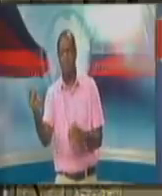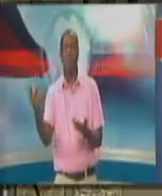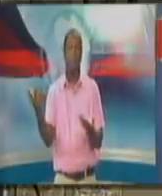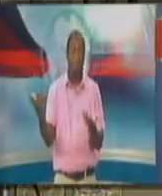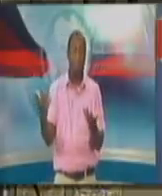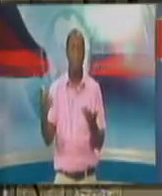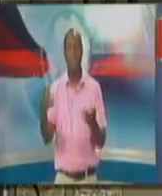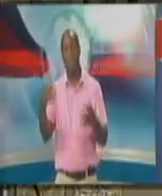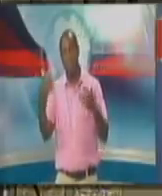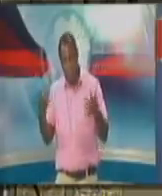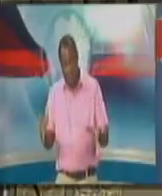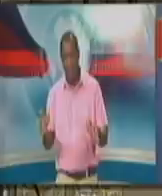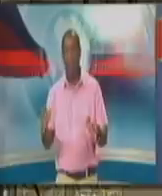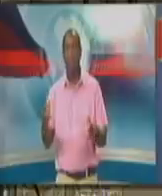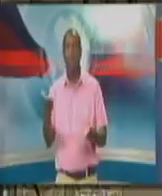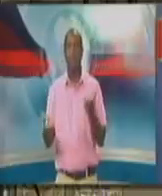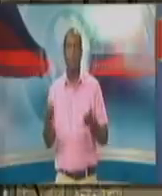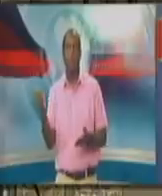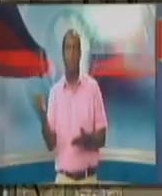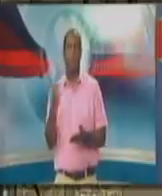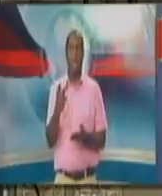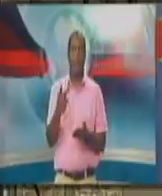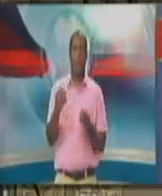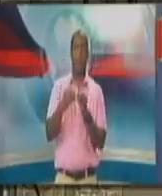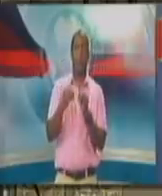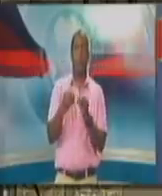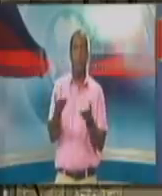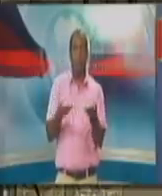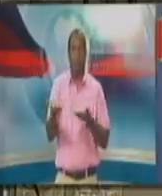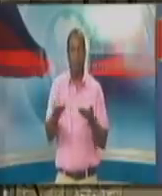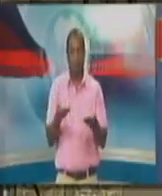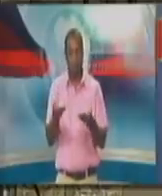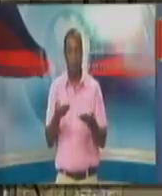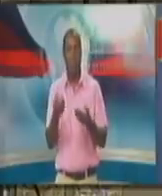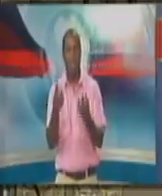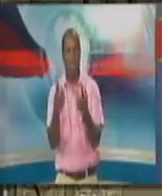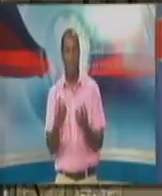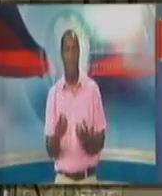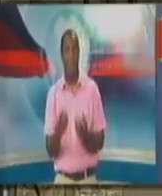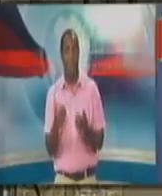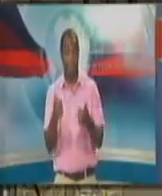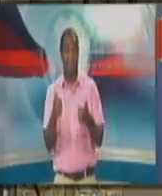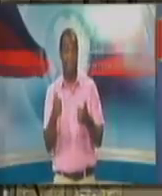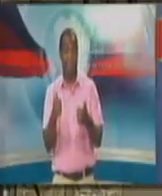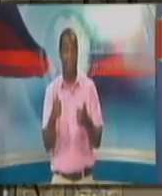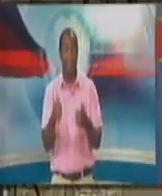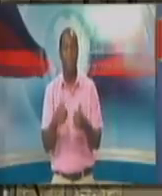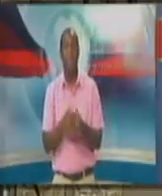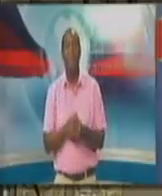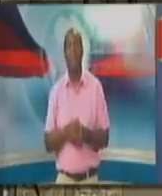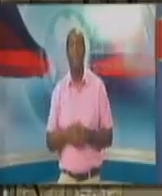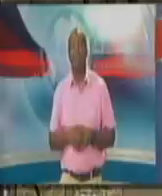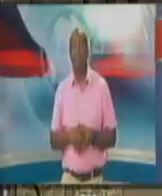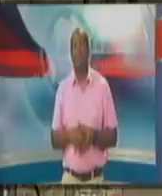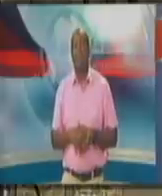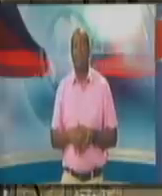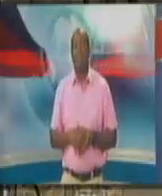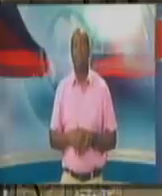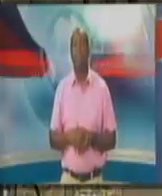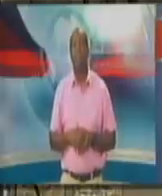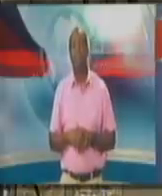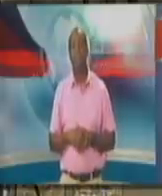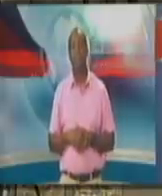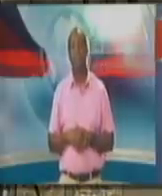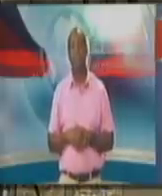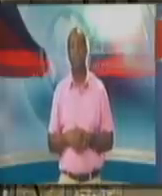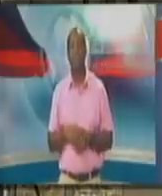chance to get a maximum of two questions in. Once we have completed the poll and time allows, I will come back to you. So let us keep this